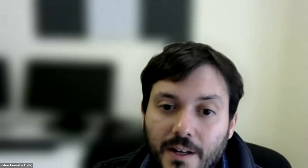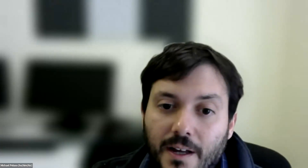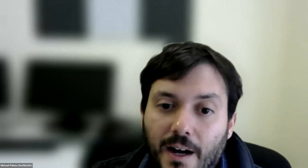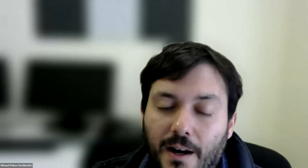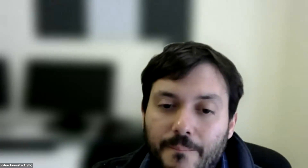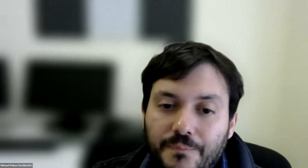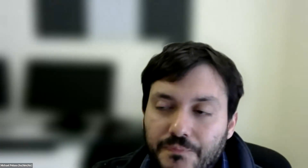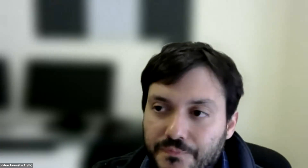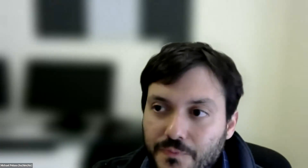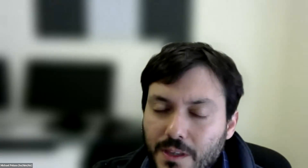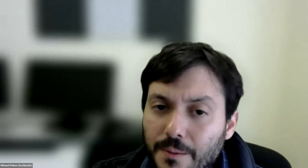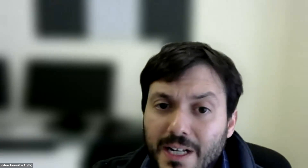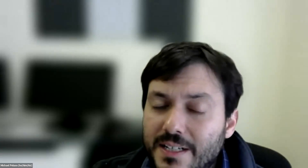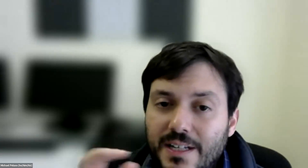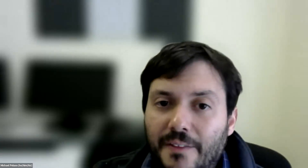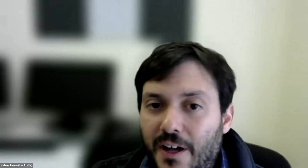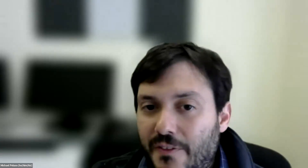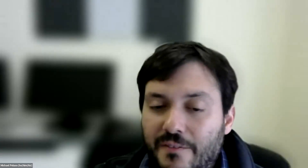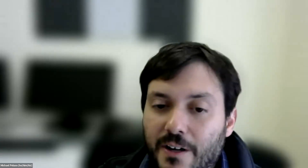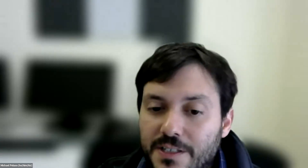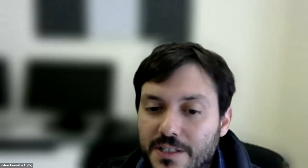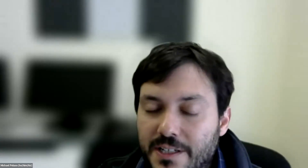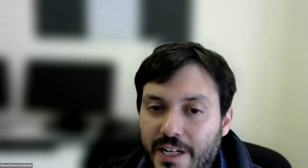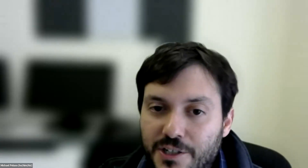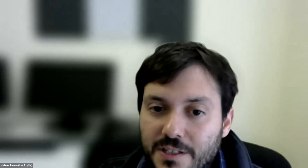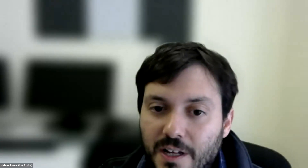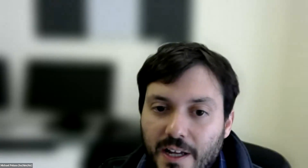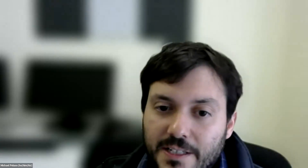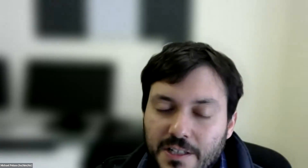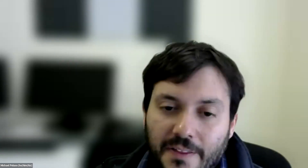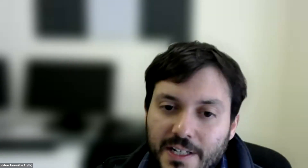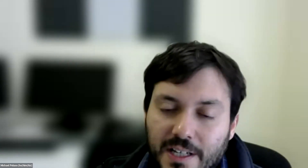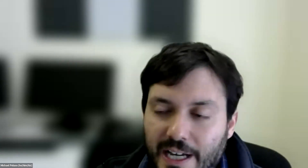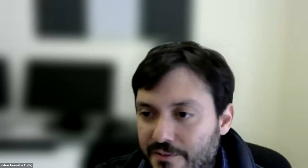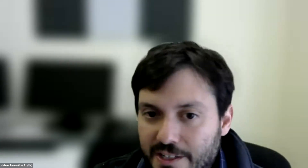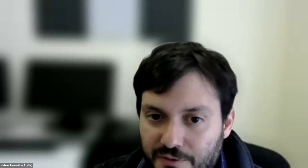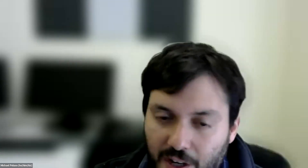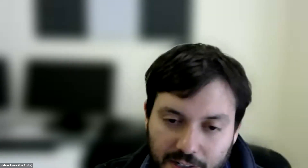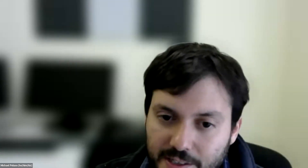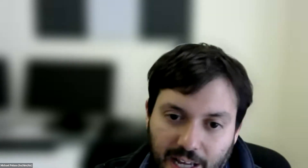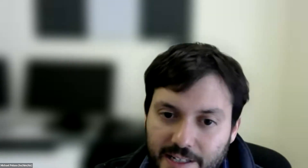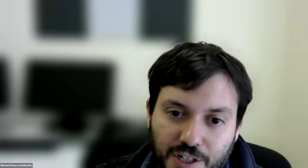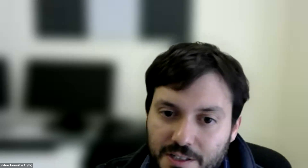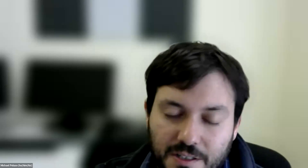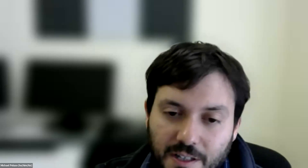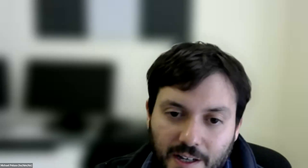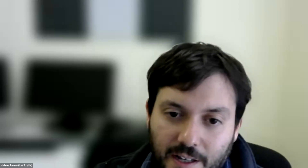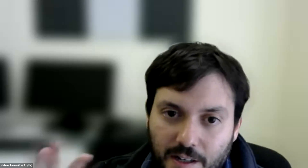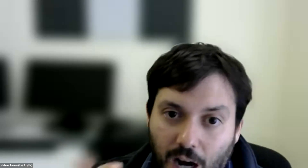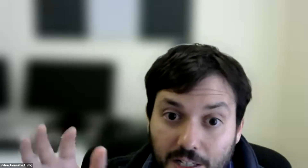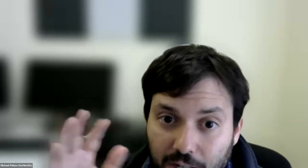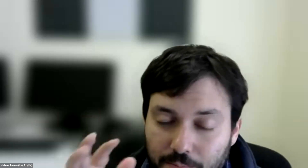person. But it is not thought that that virus is contagious. It's thought that it's kind of like defunct and